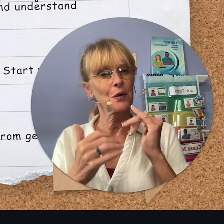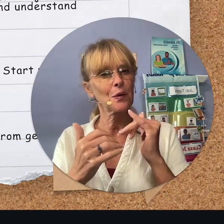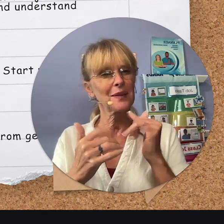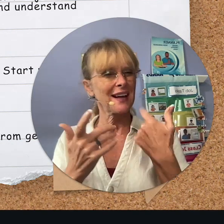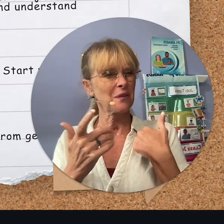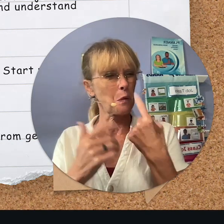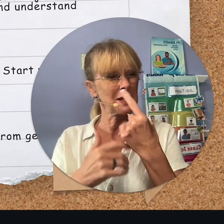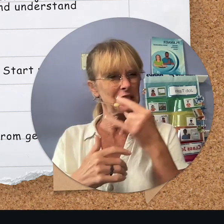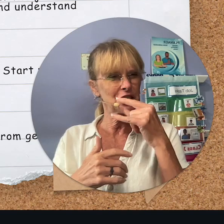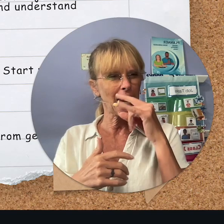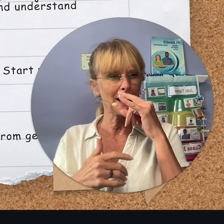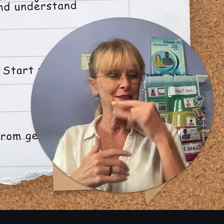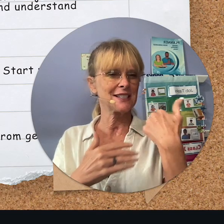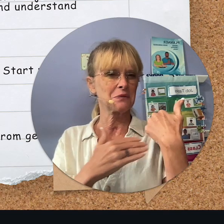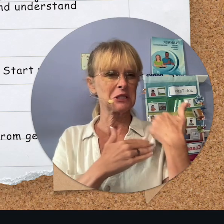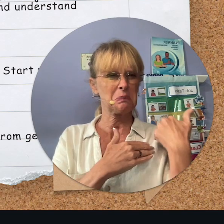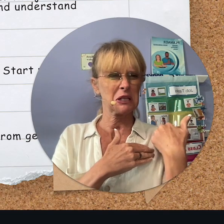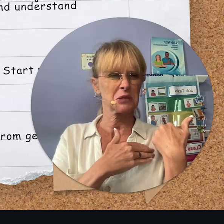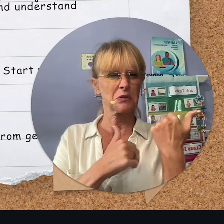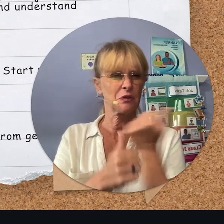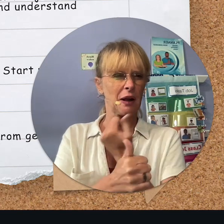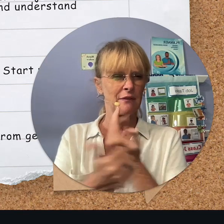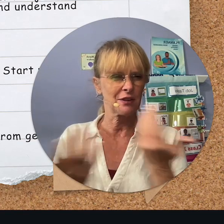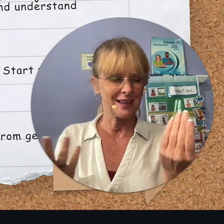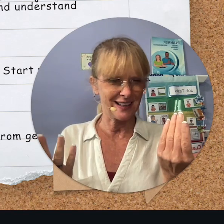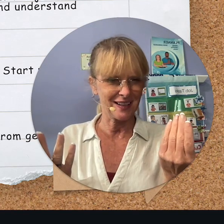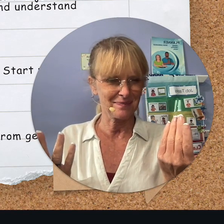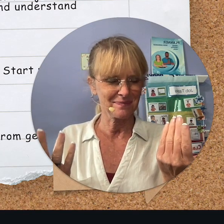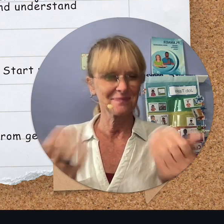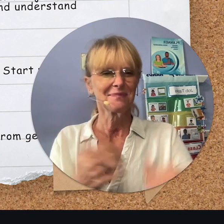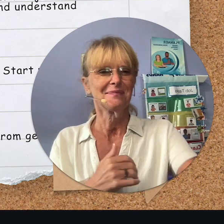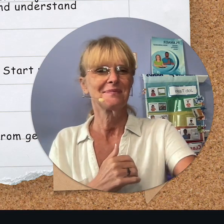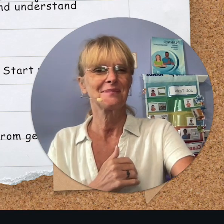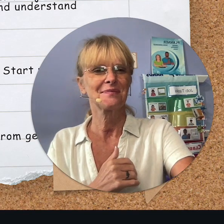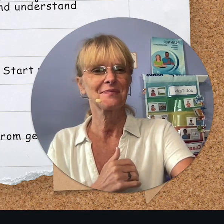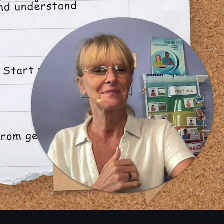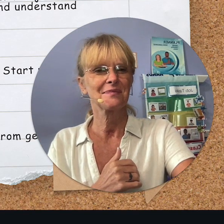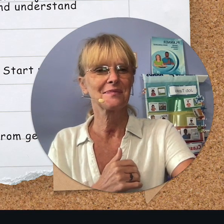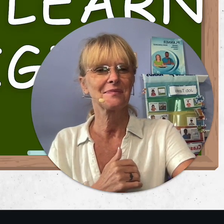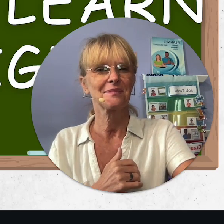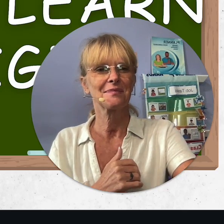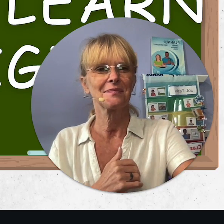out so that one child isn't responsible for everything.